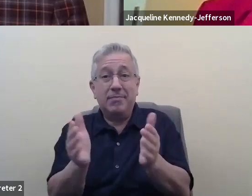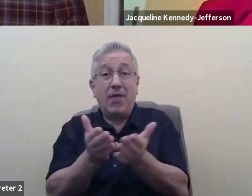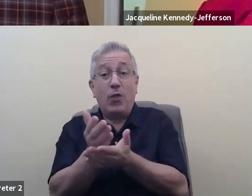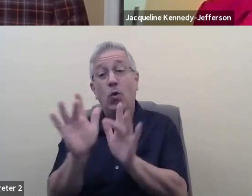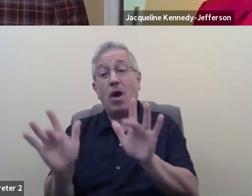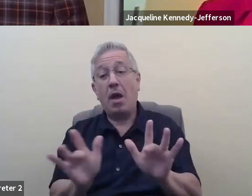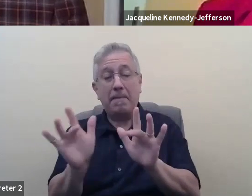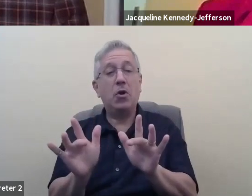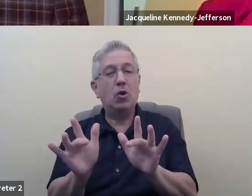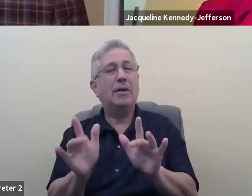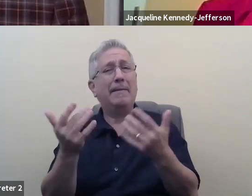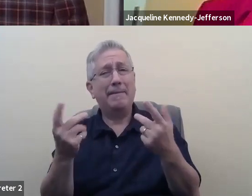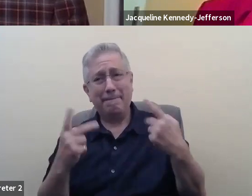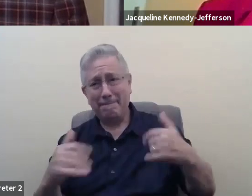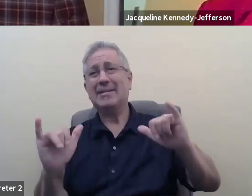colleagues throughout this pandemic.